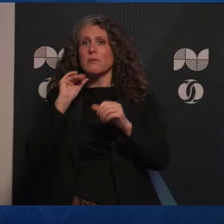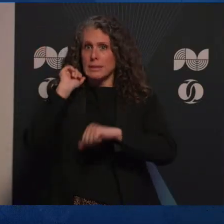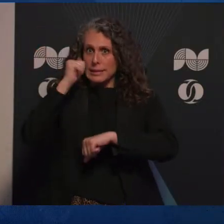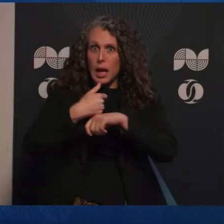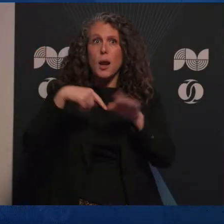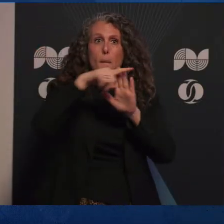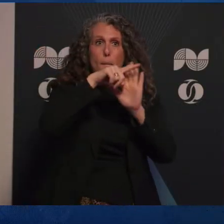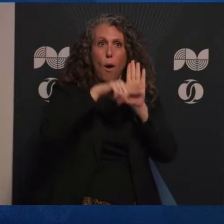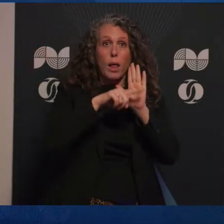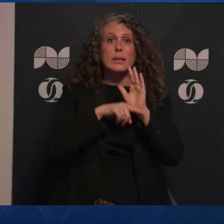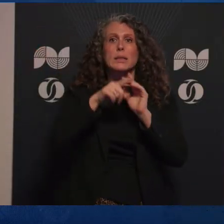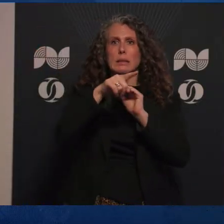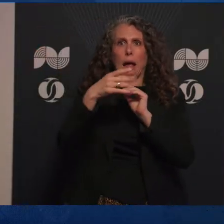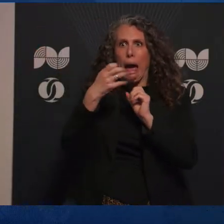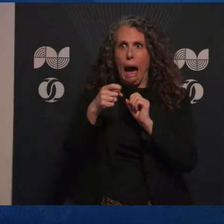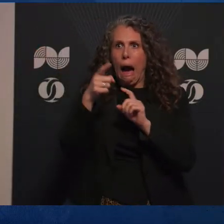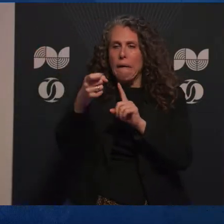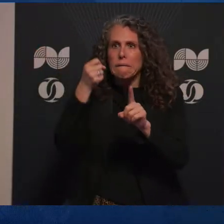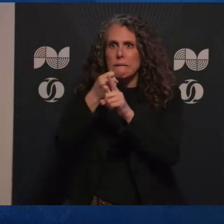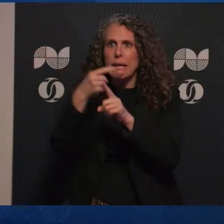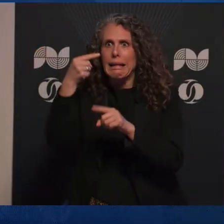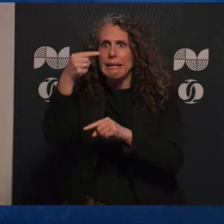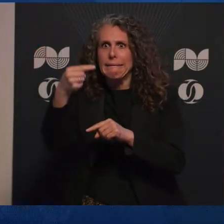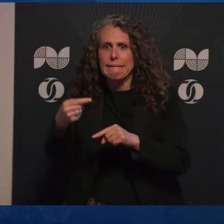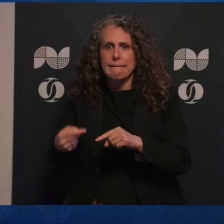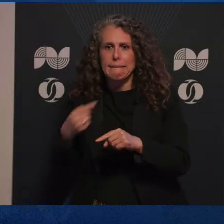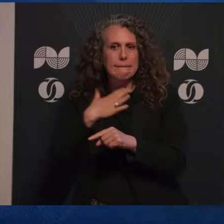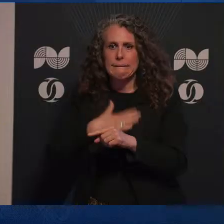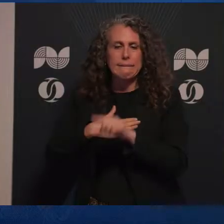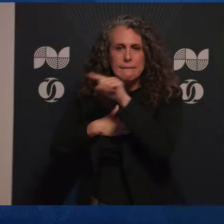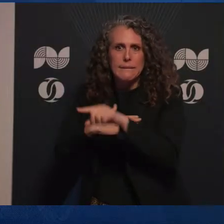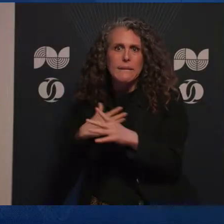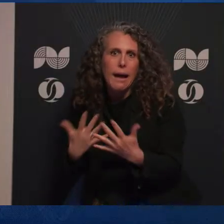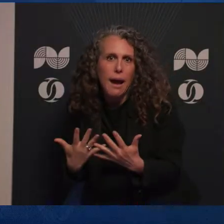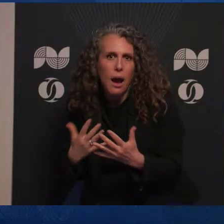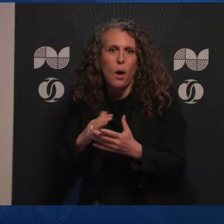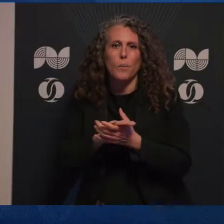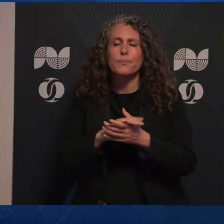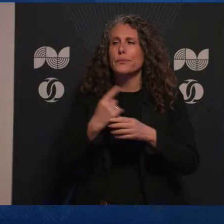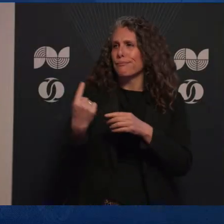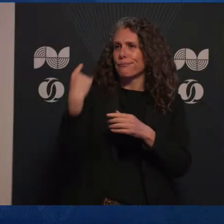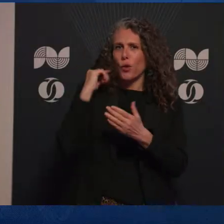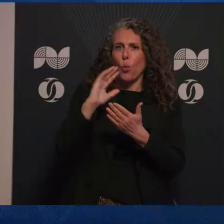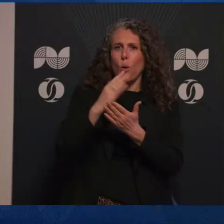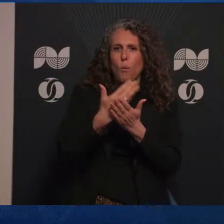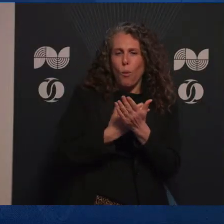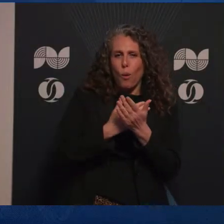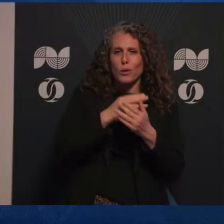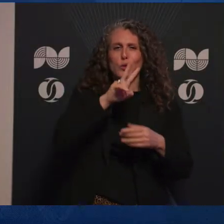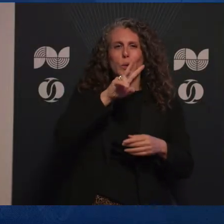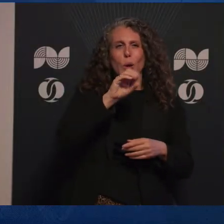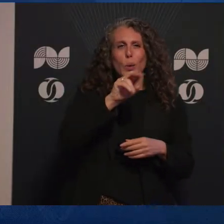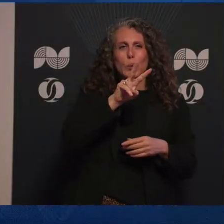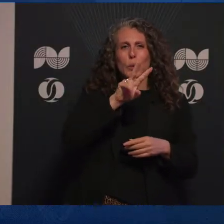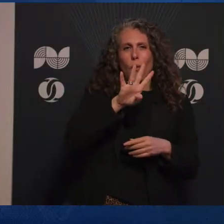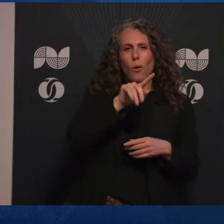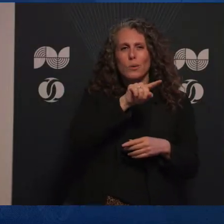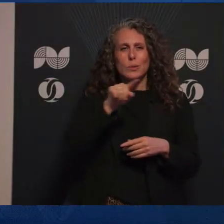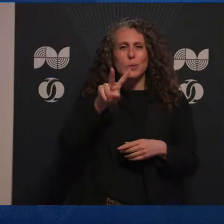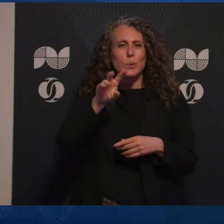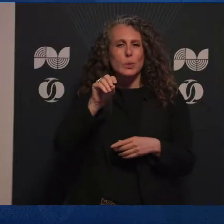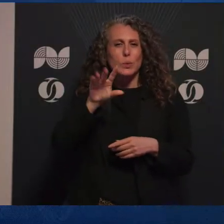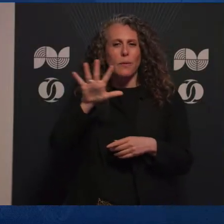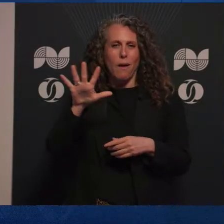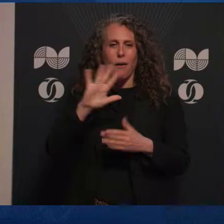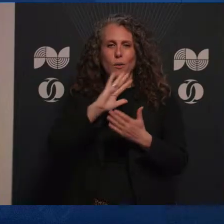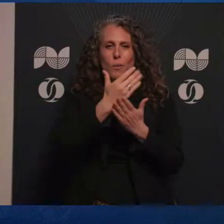some time now, and our transition report, 2024-2025 transition report, examines industrial policies in